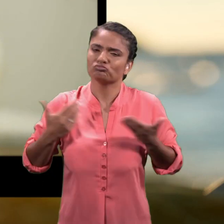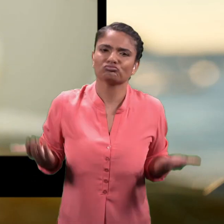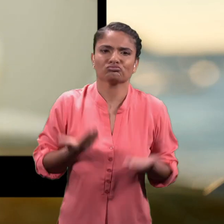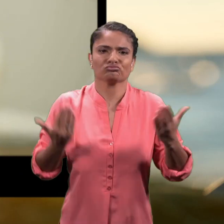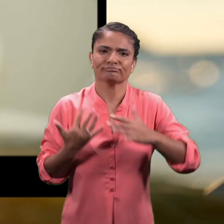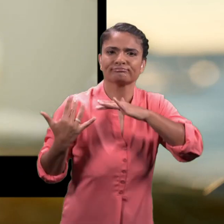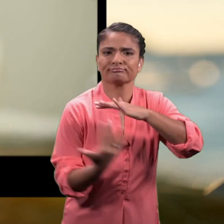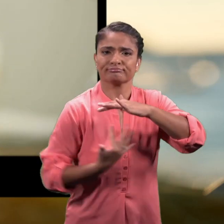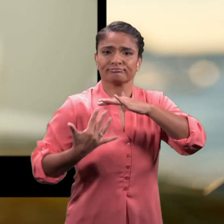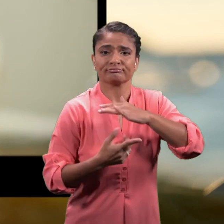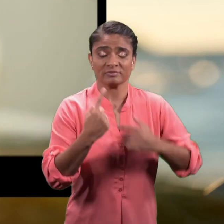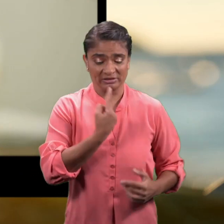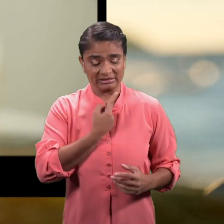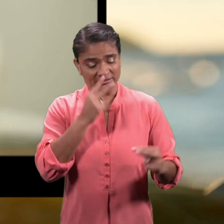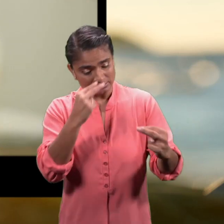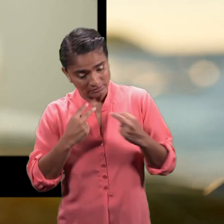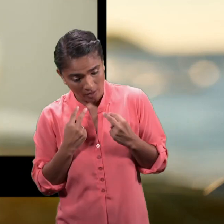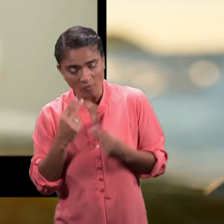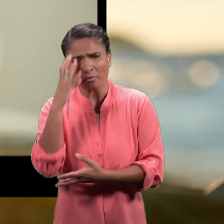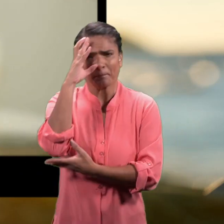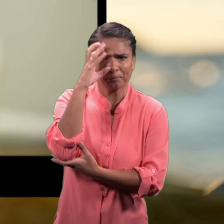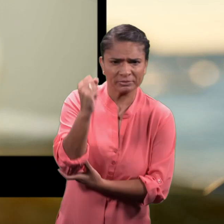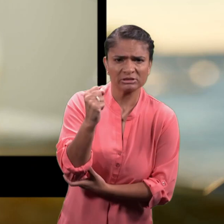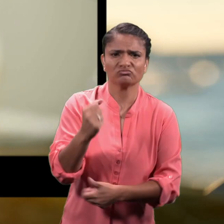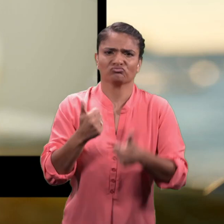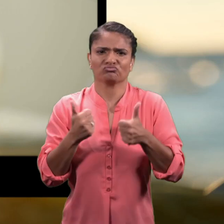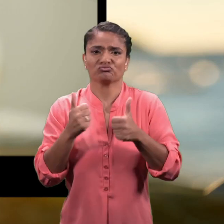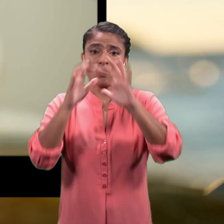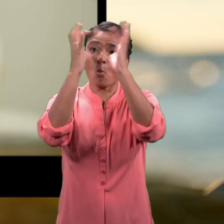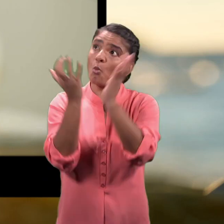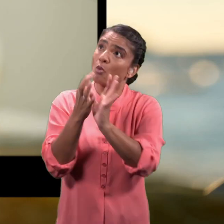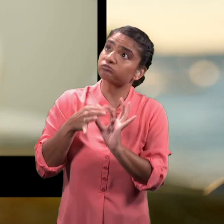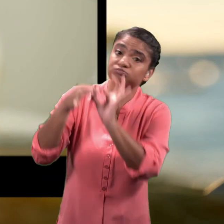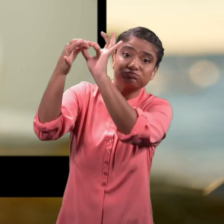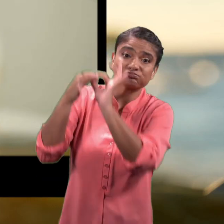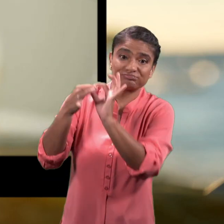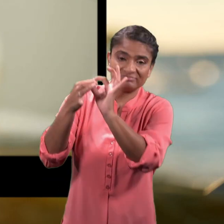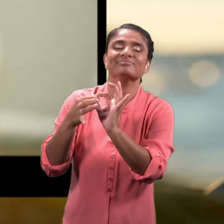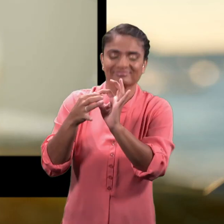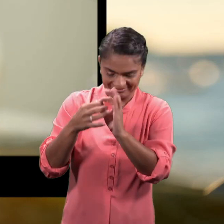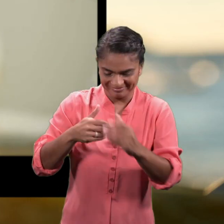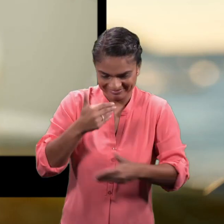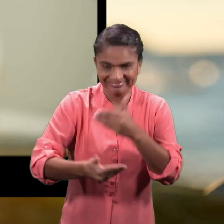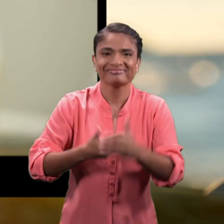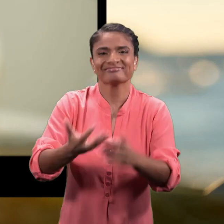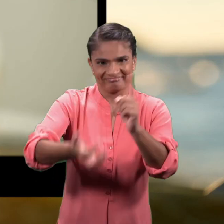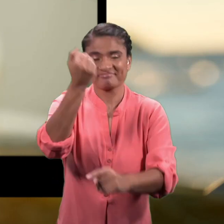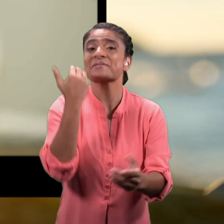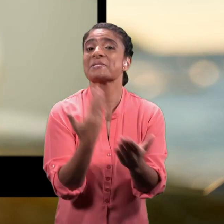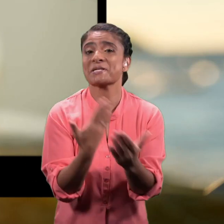believe our faith can move mountains. So as long as we tap, then the universe will listen and it will deliver back